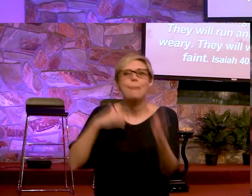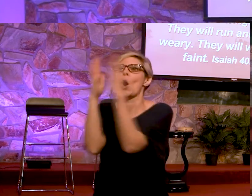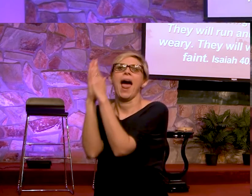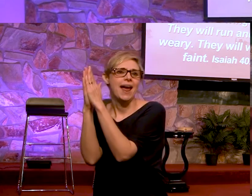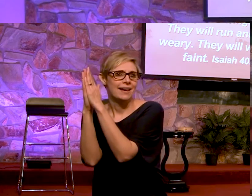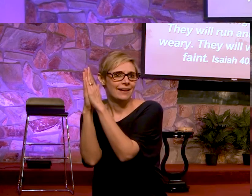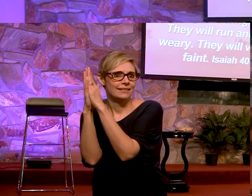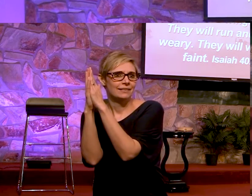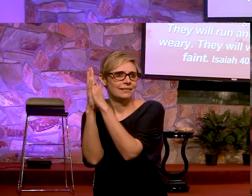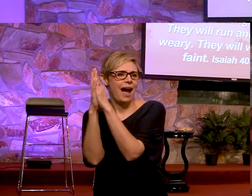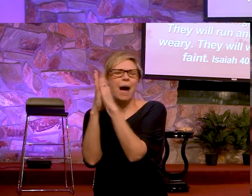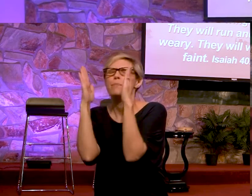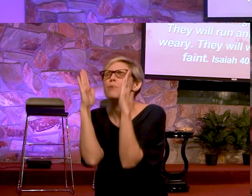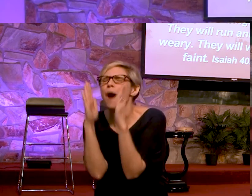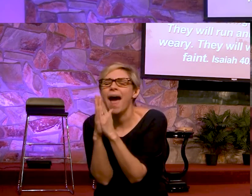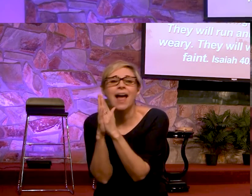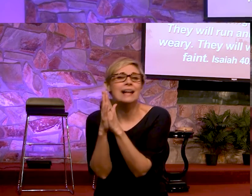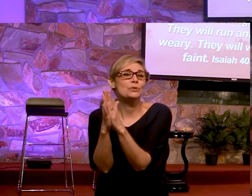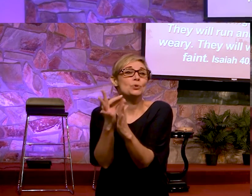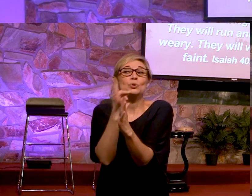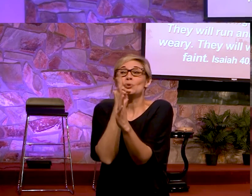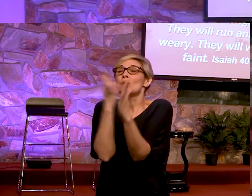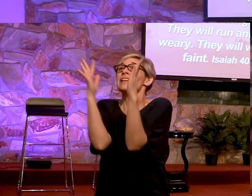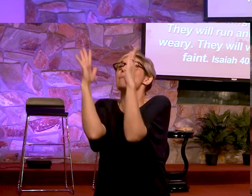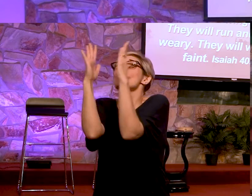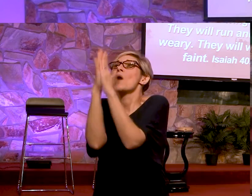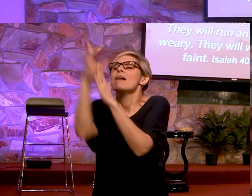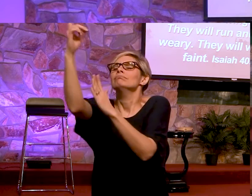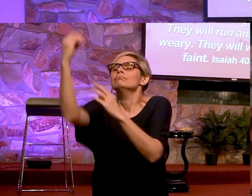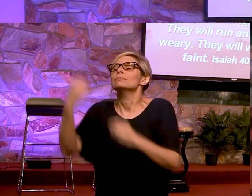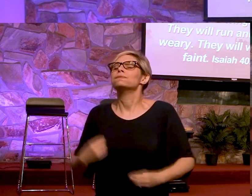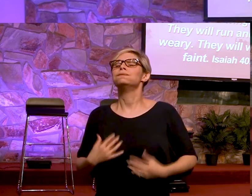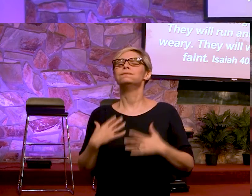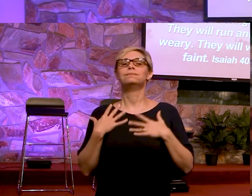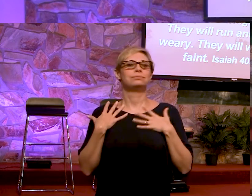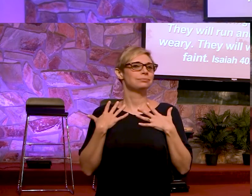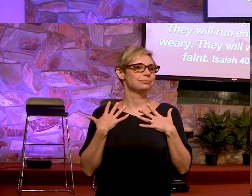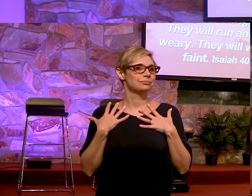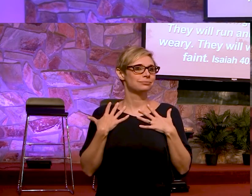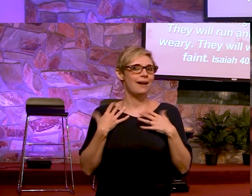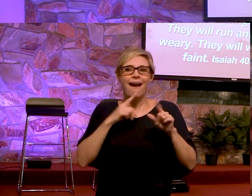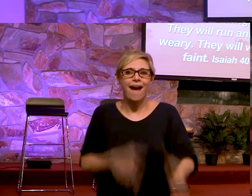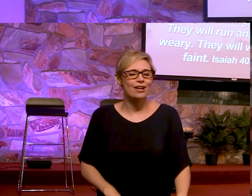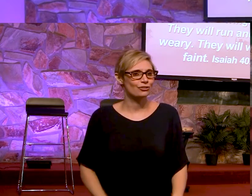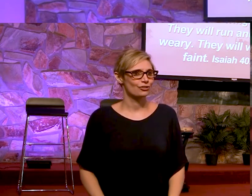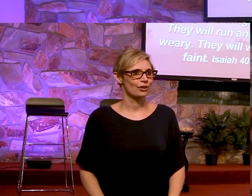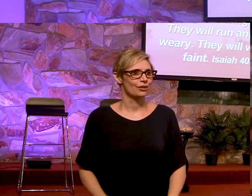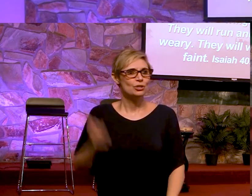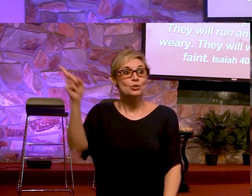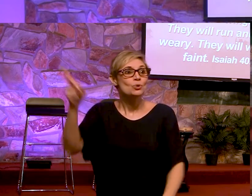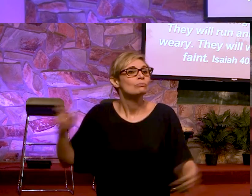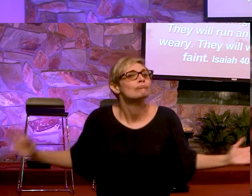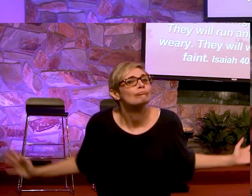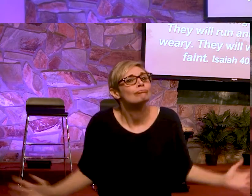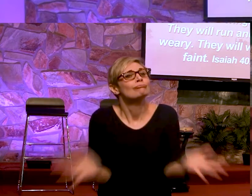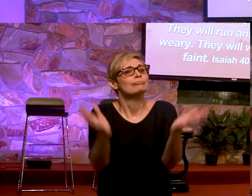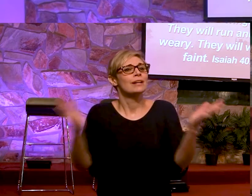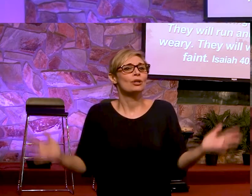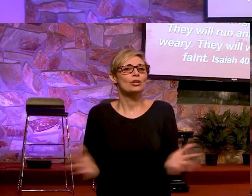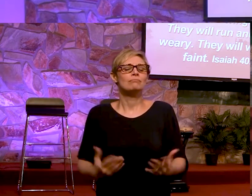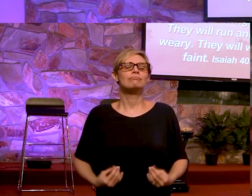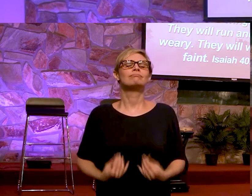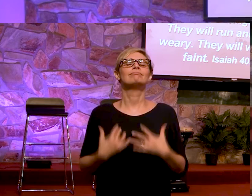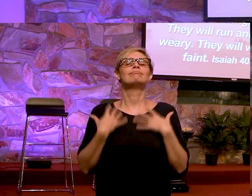you. I call out to you. And as I pray, you answer me. You encourage me by giving